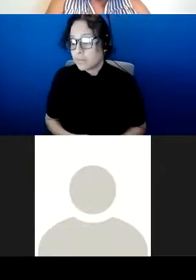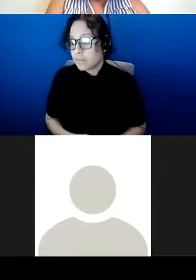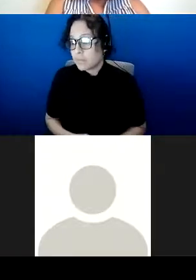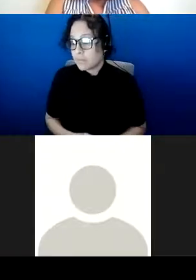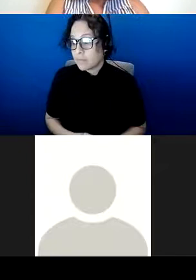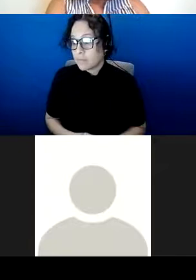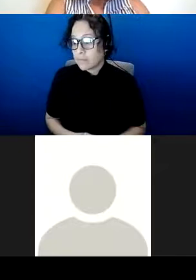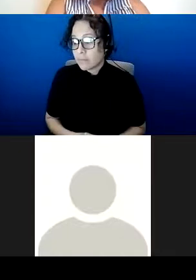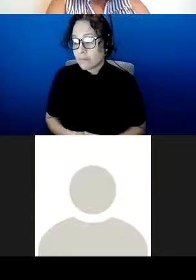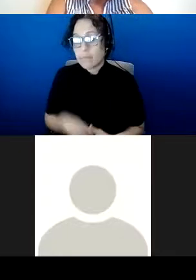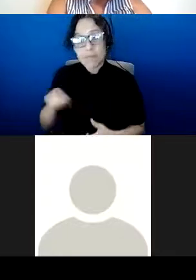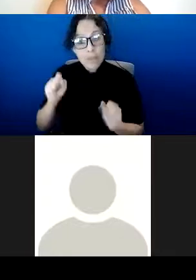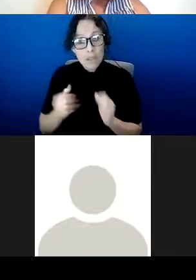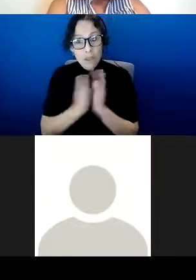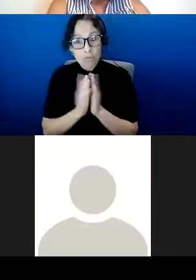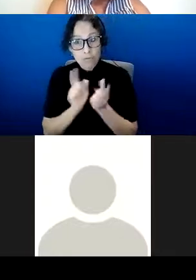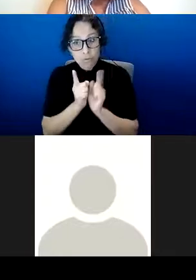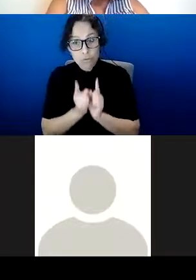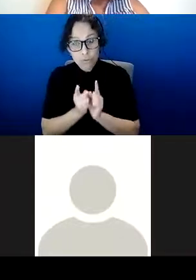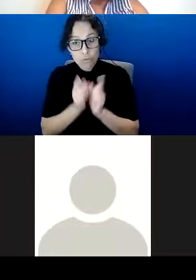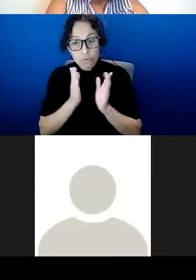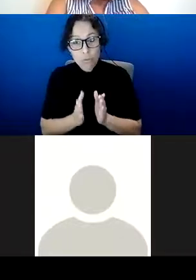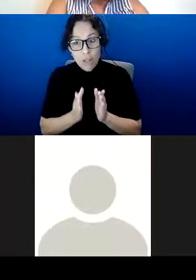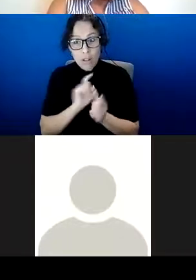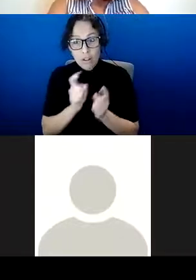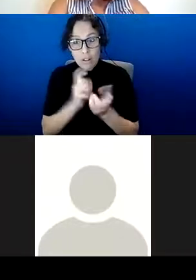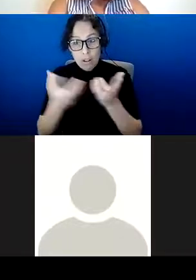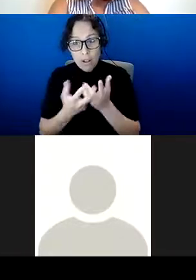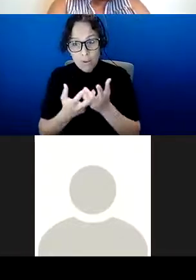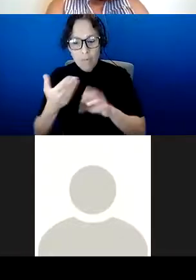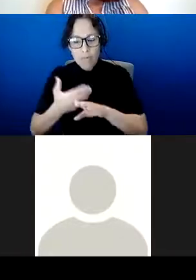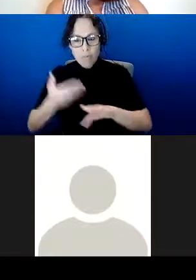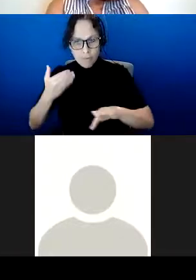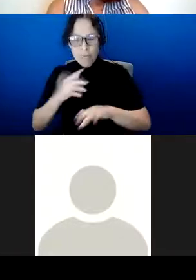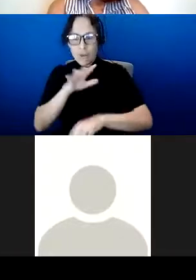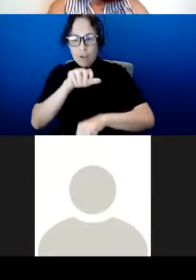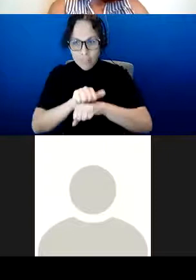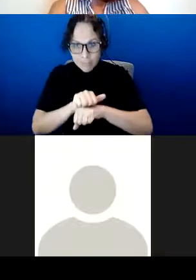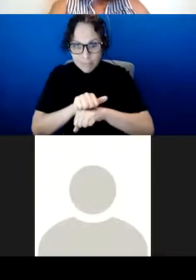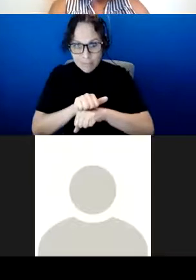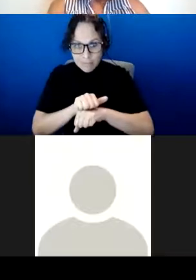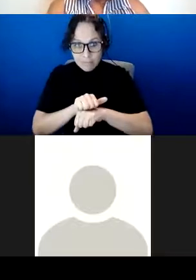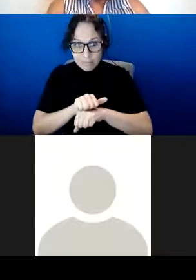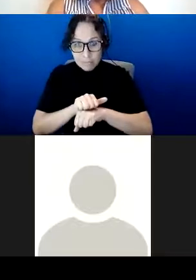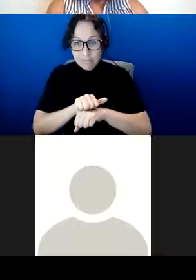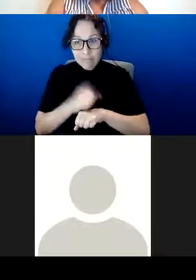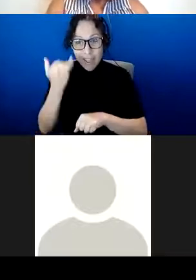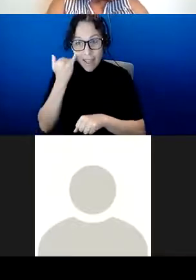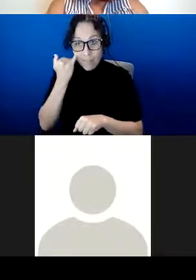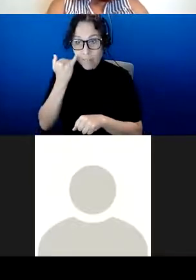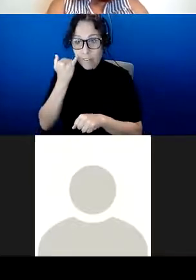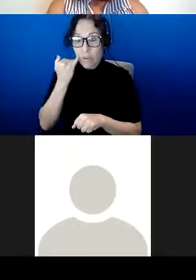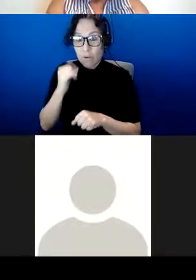We could ask for the translator accommodation in advance before making the appointment. Even if you don't see that option